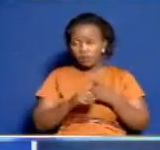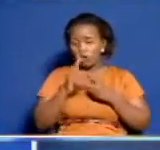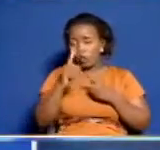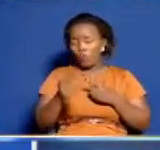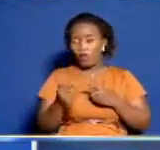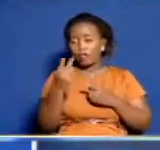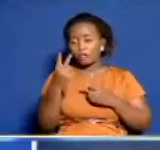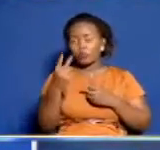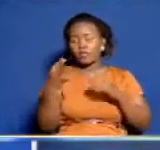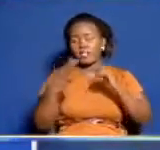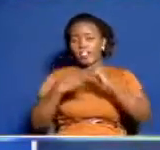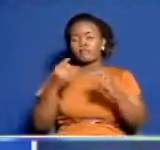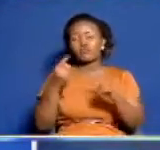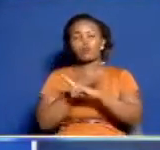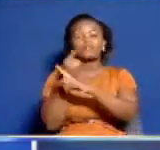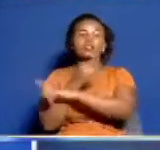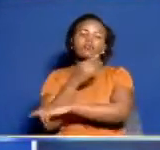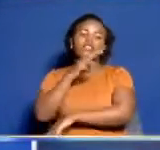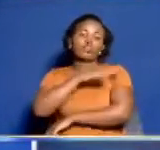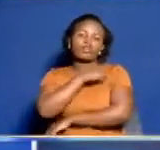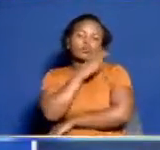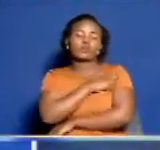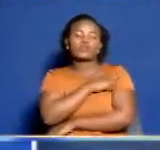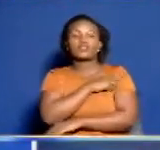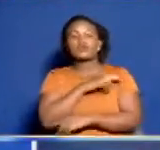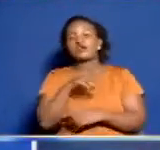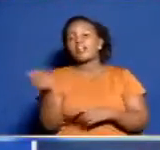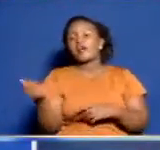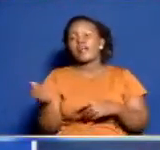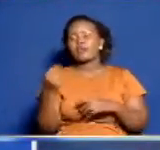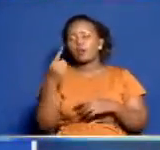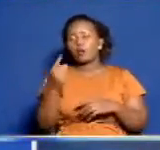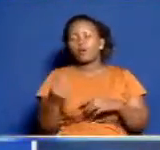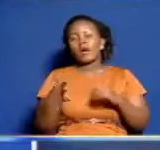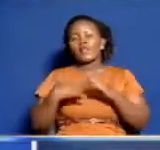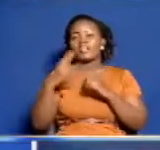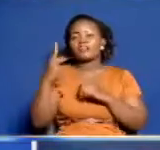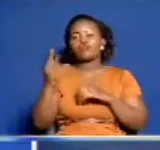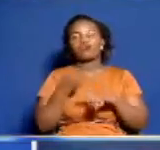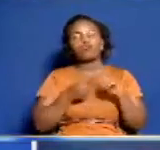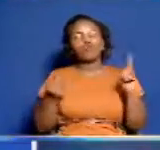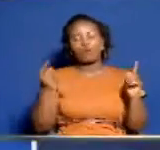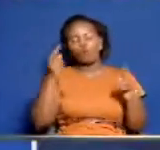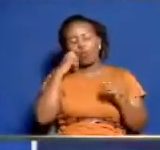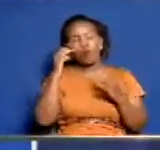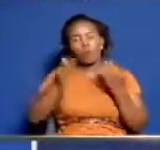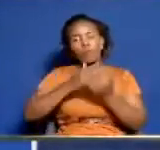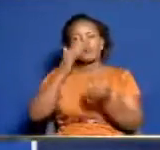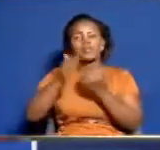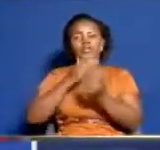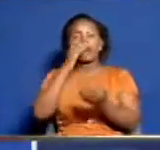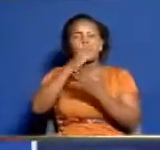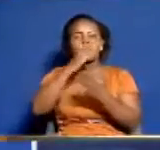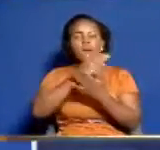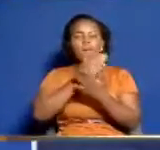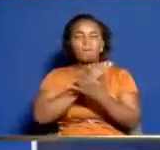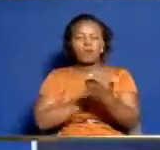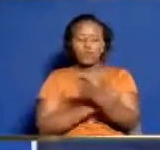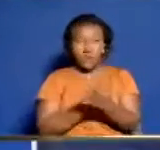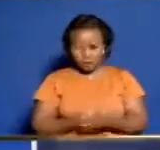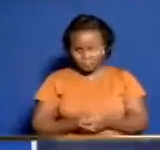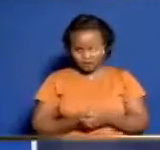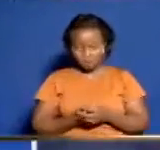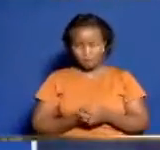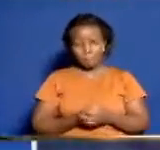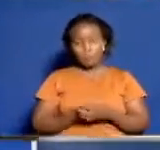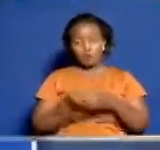health facilities countrywide, while 184 from the home-based and isolation care program. With the number of